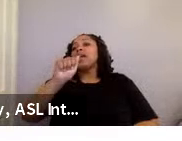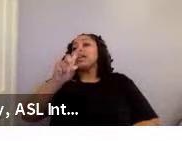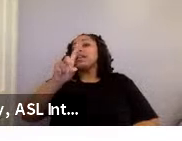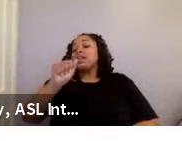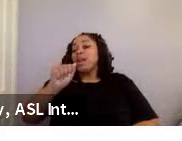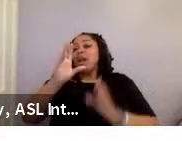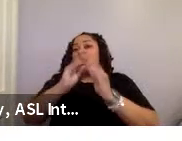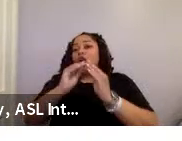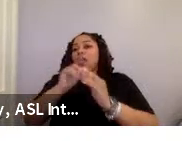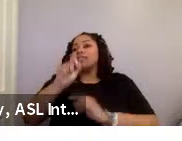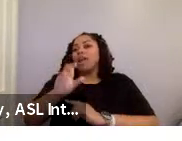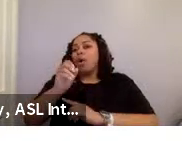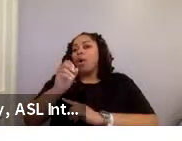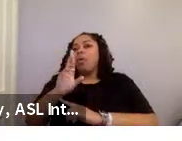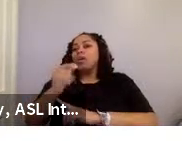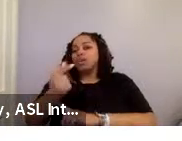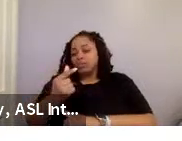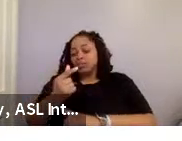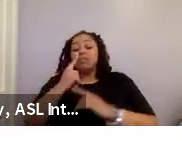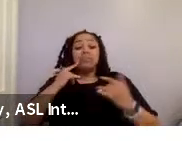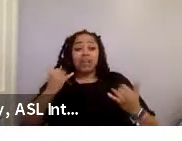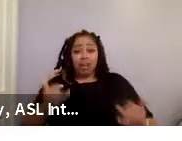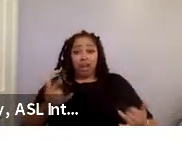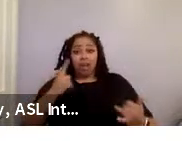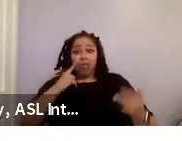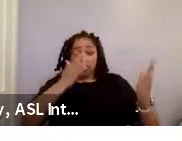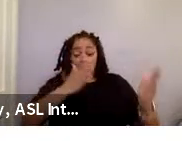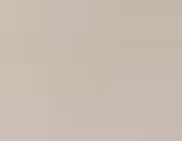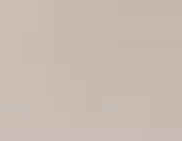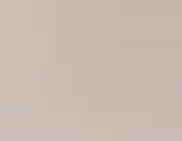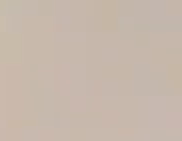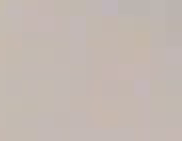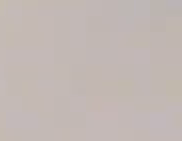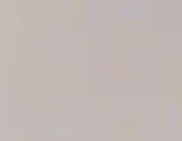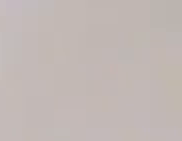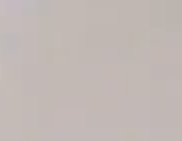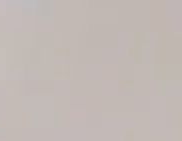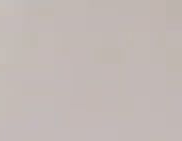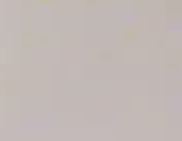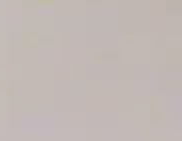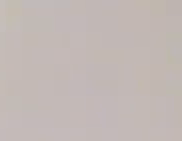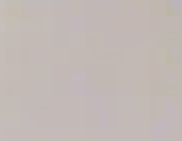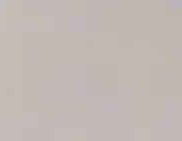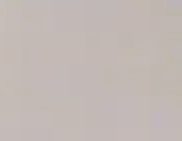webinars@adaconferences.org. At this time, we'll prepare for our presentation.